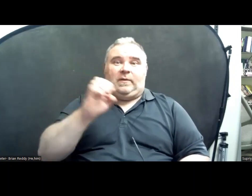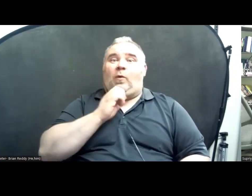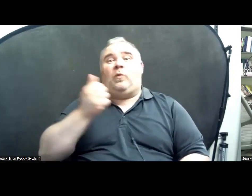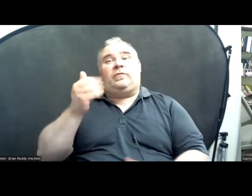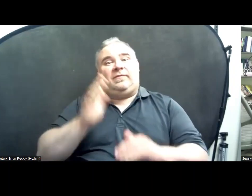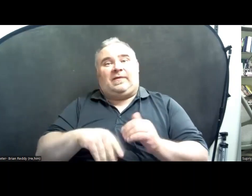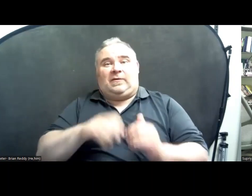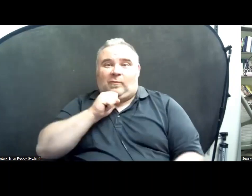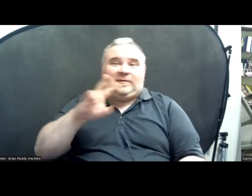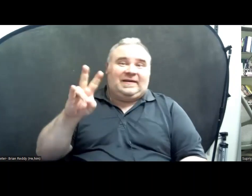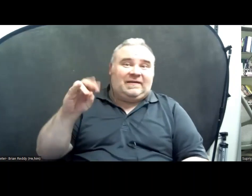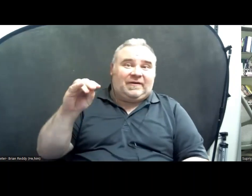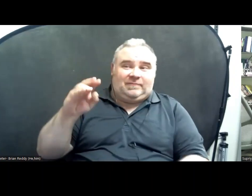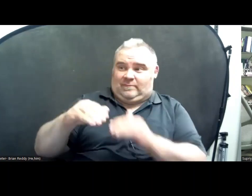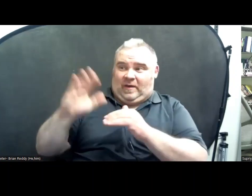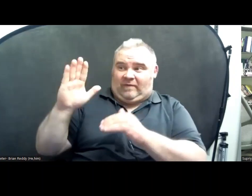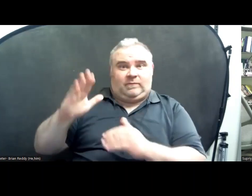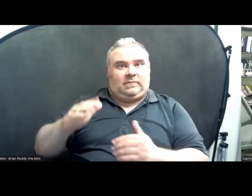of